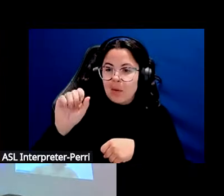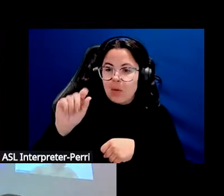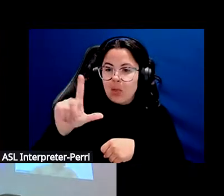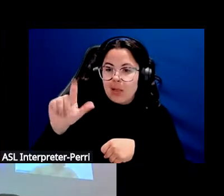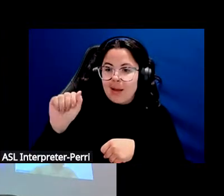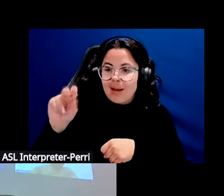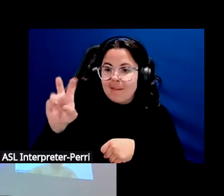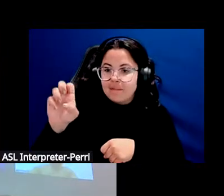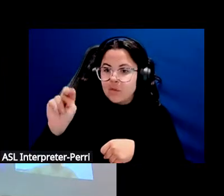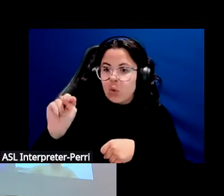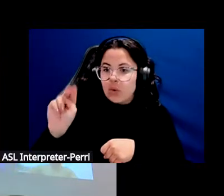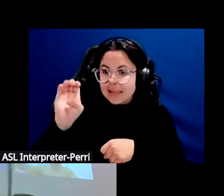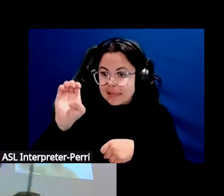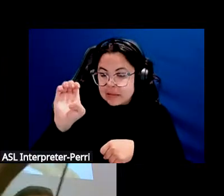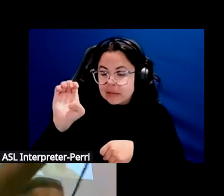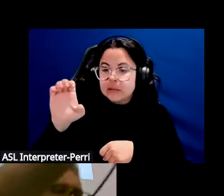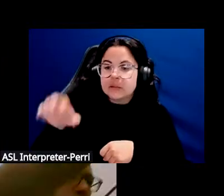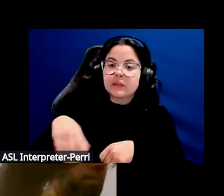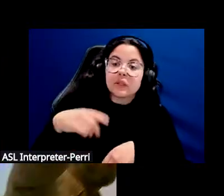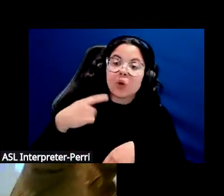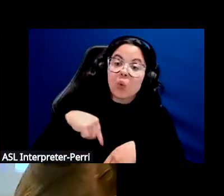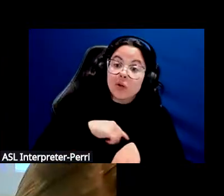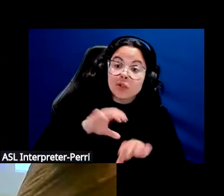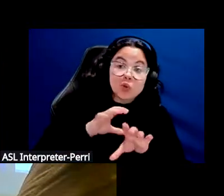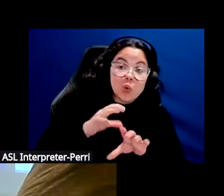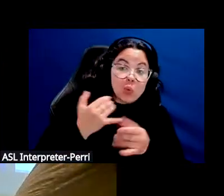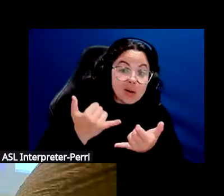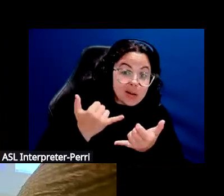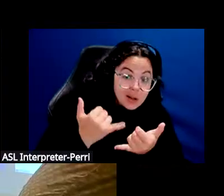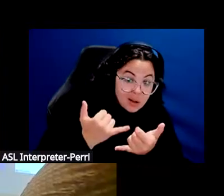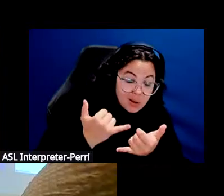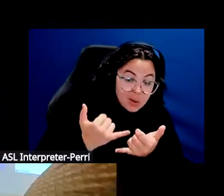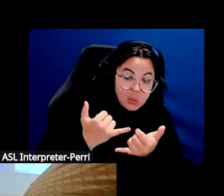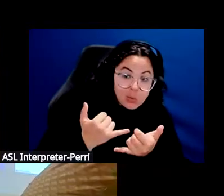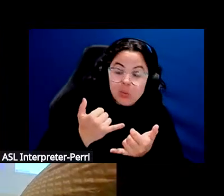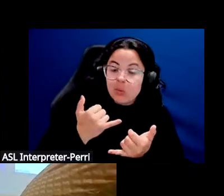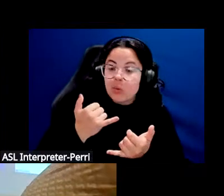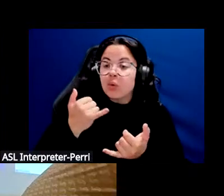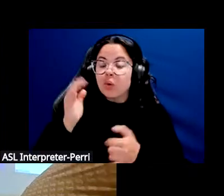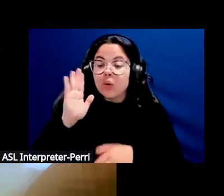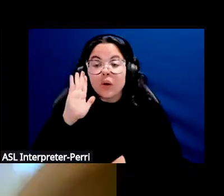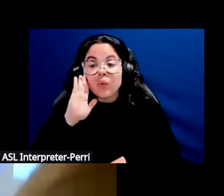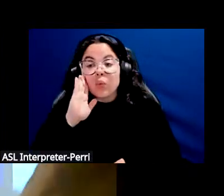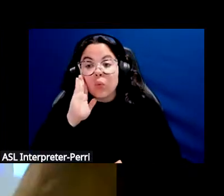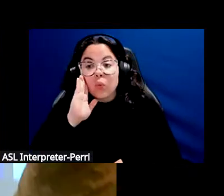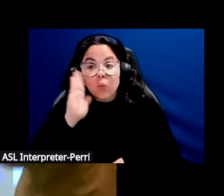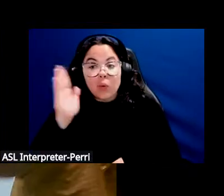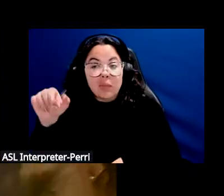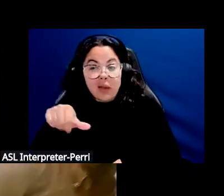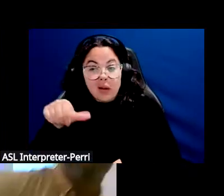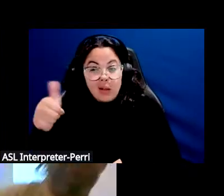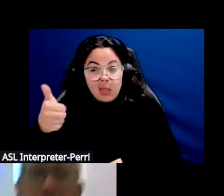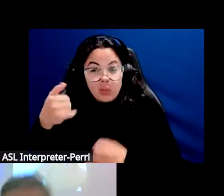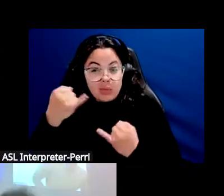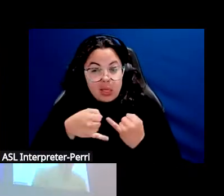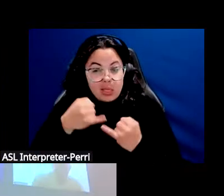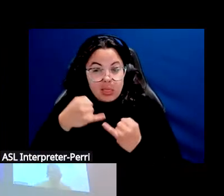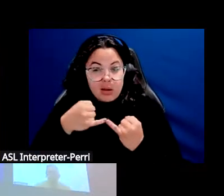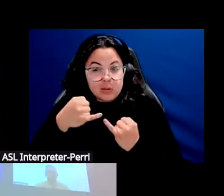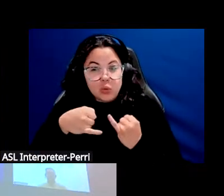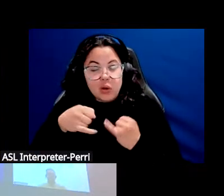Northeast. We're actually doing one now, and there will be another one, the last one on